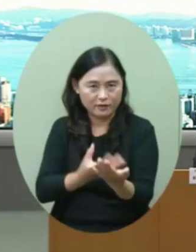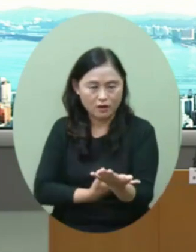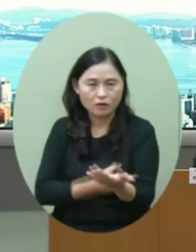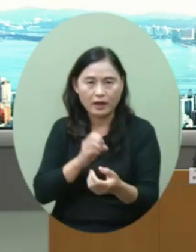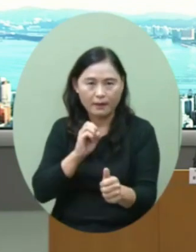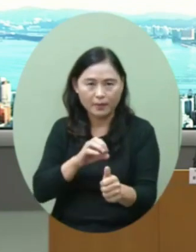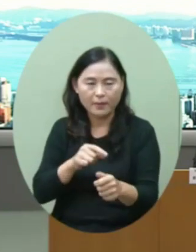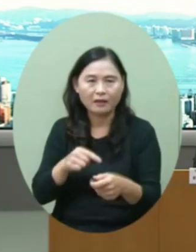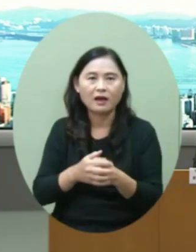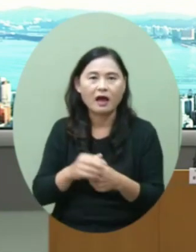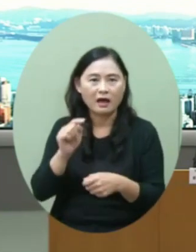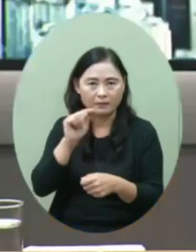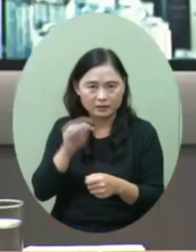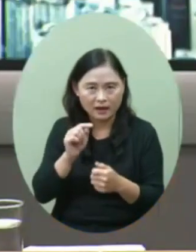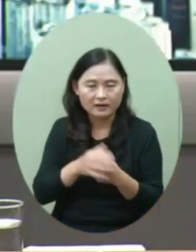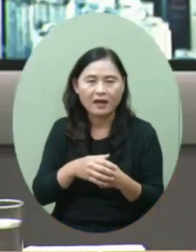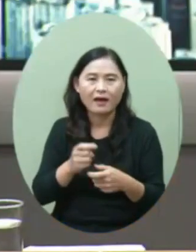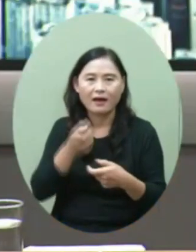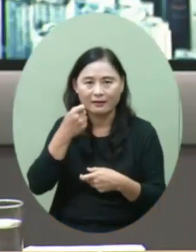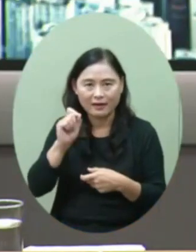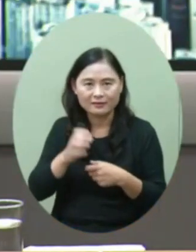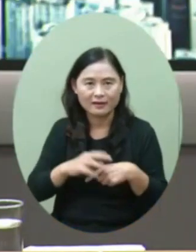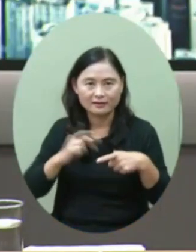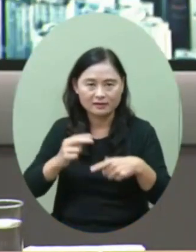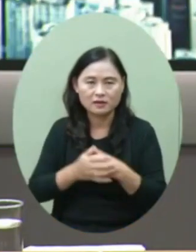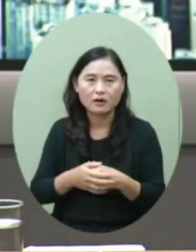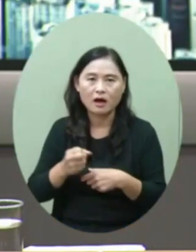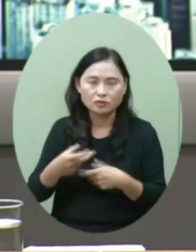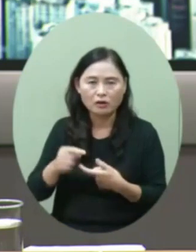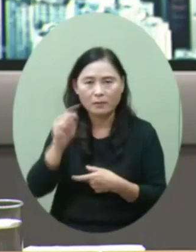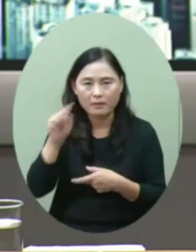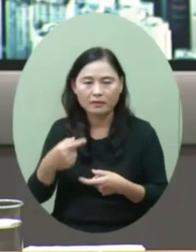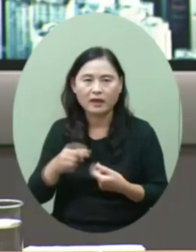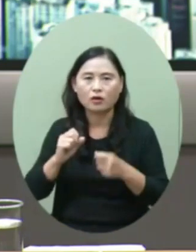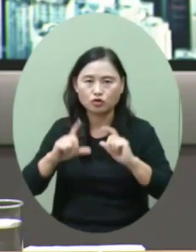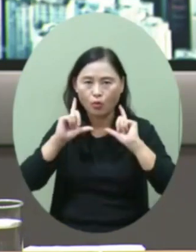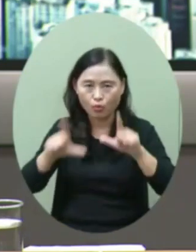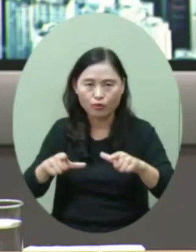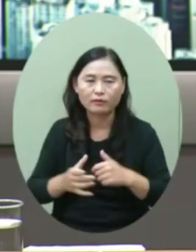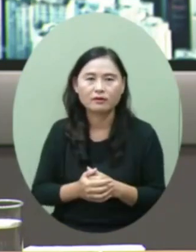security law, I'd like to highlight the major